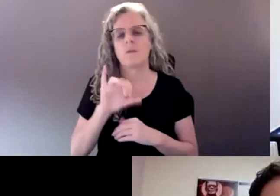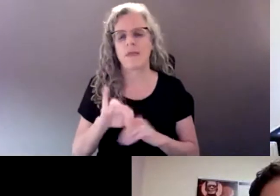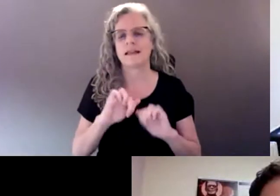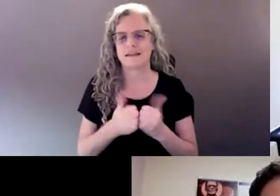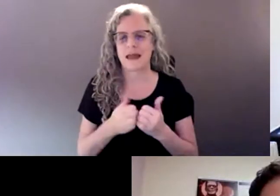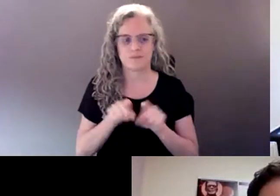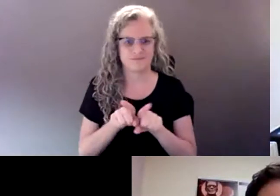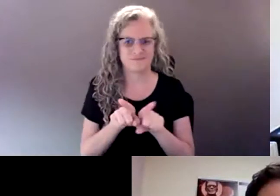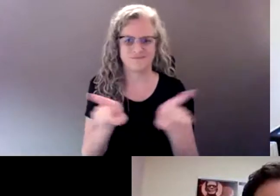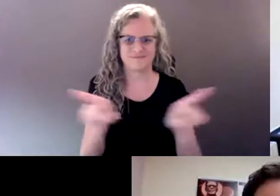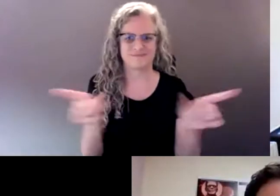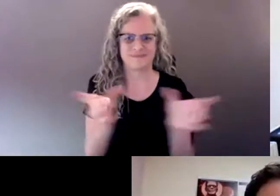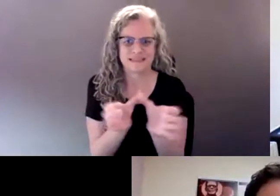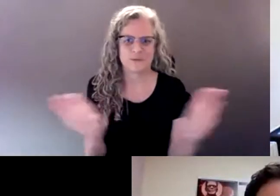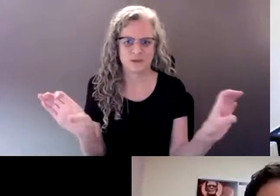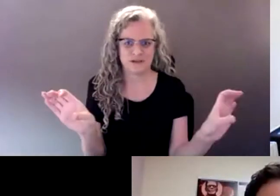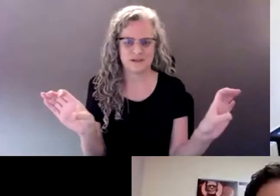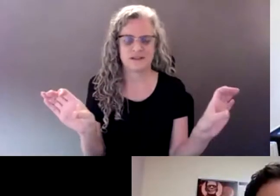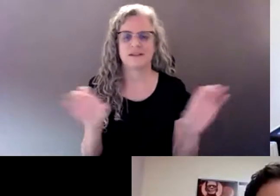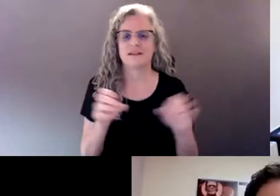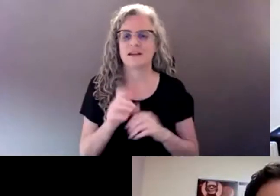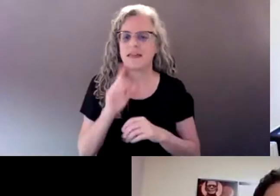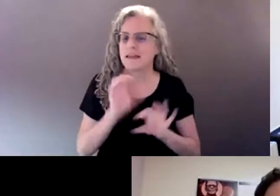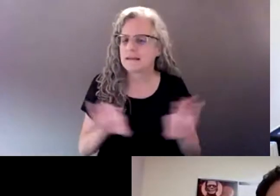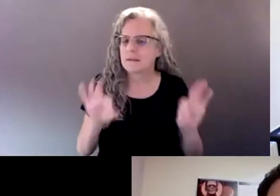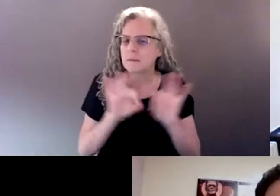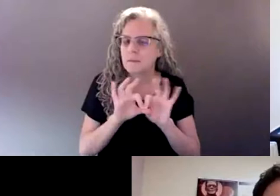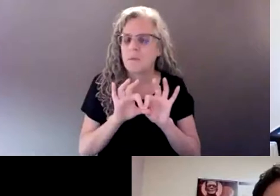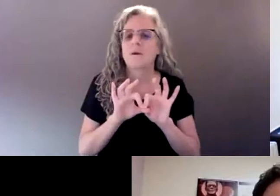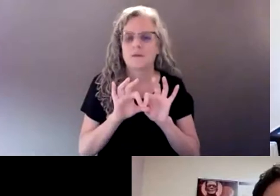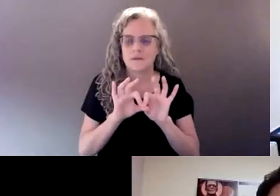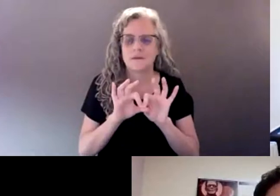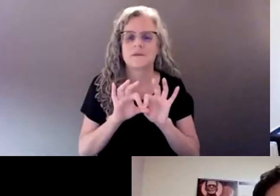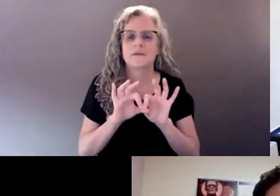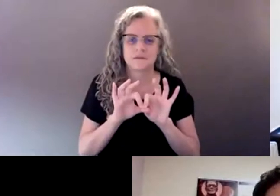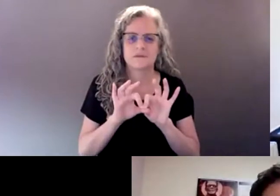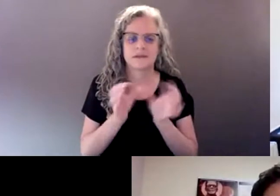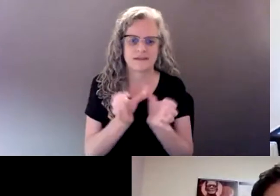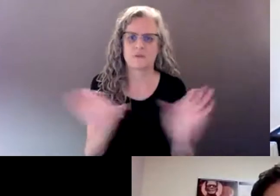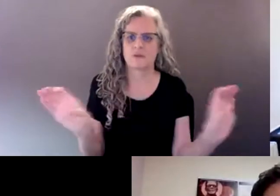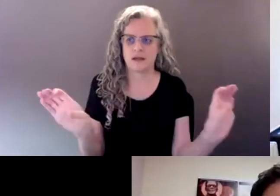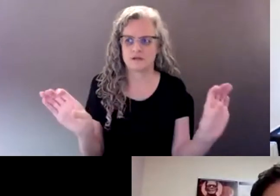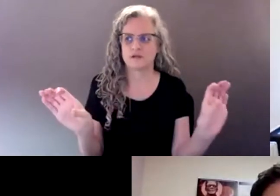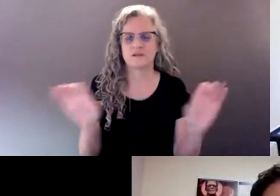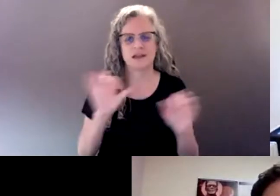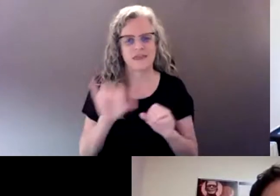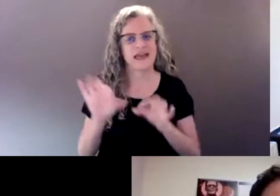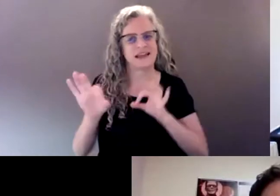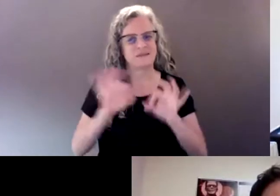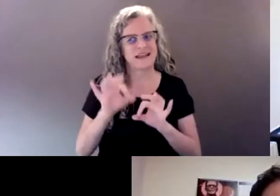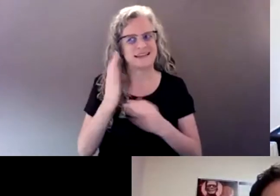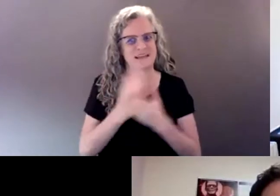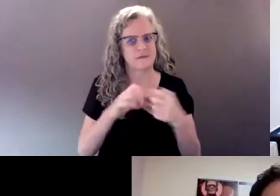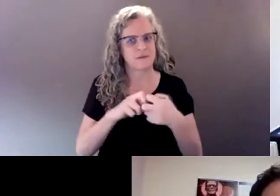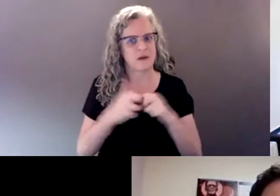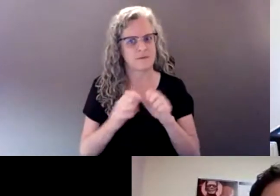think it's a very important separation in terms of explaining some of the predicaments we find ourselves in